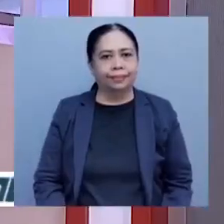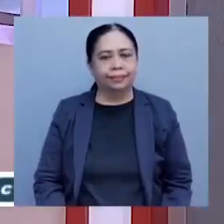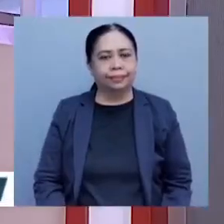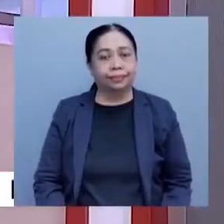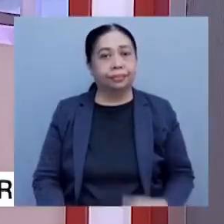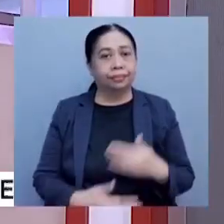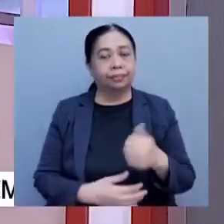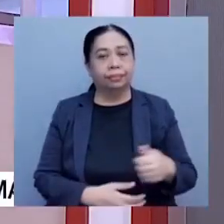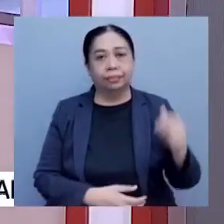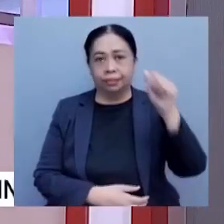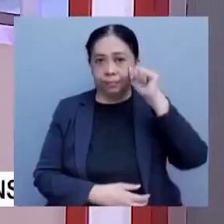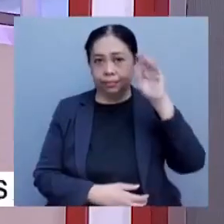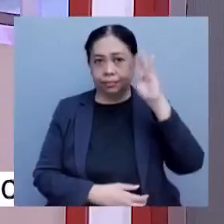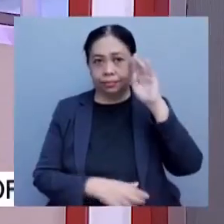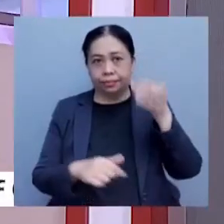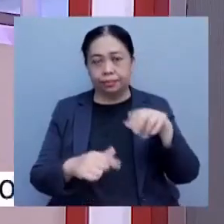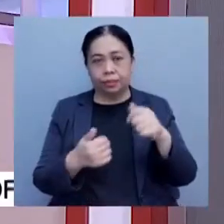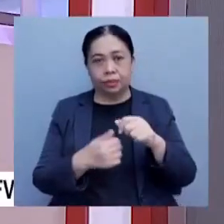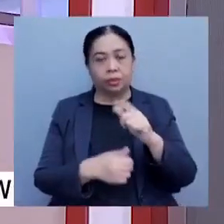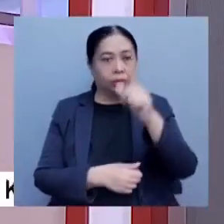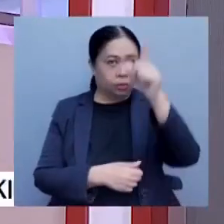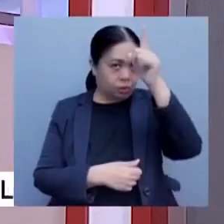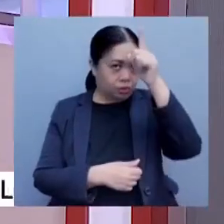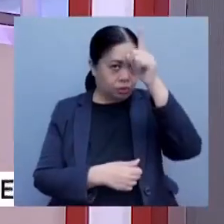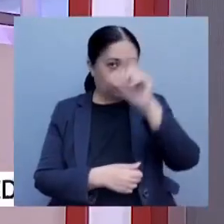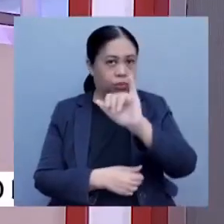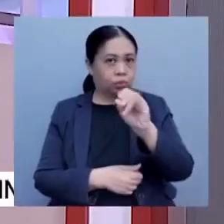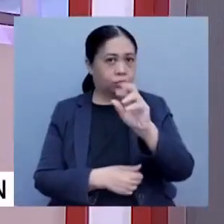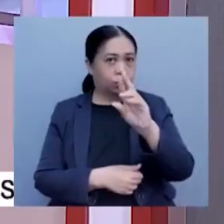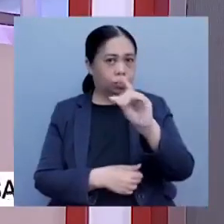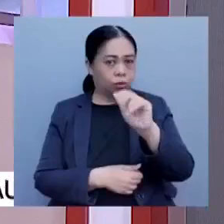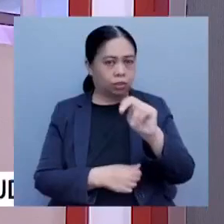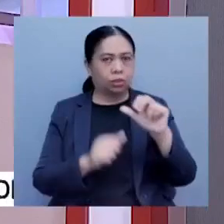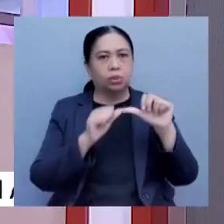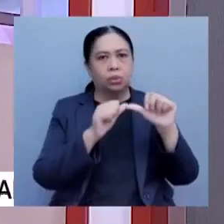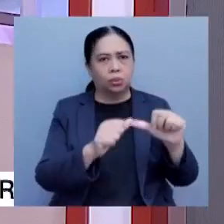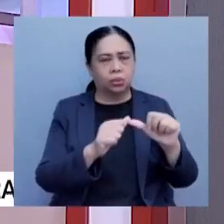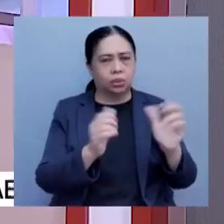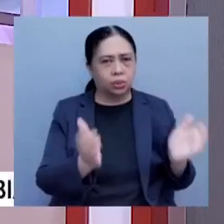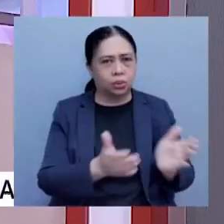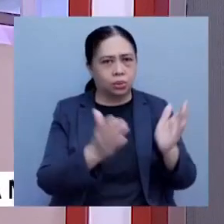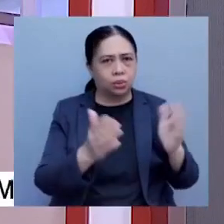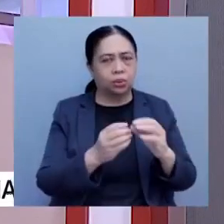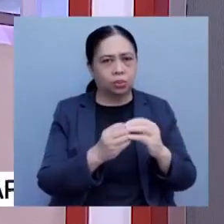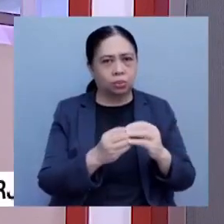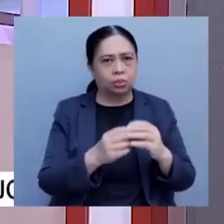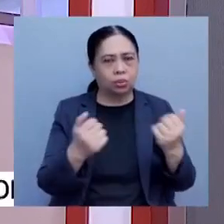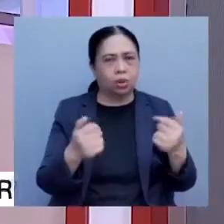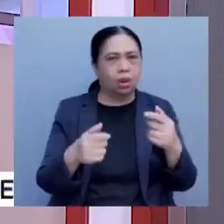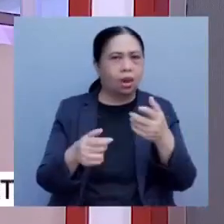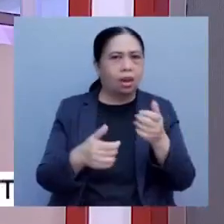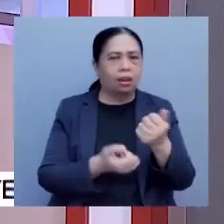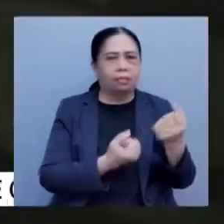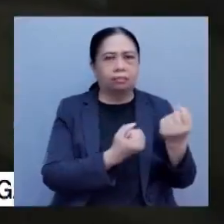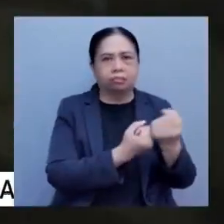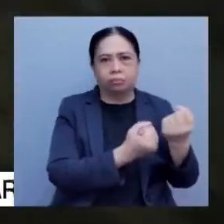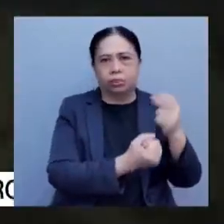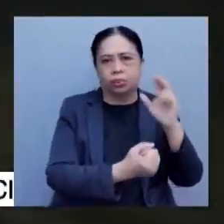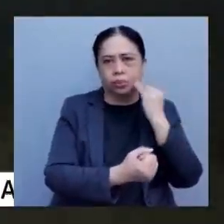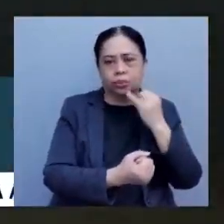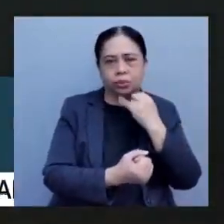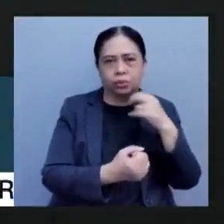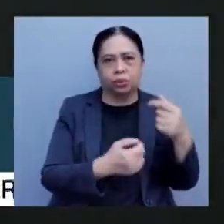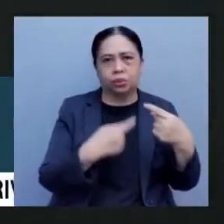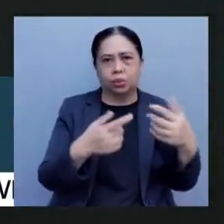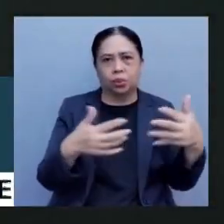Secretary Blinken is now in Jordan as he continues his diplomatic push to prevent a wider war in the Middle East. America's top diplomat is set to